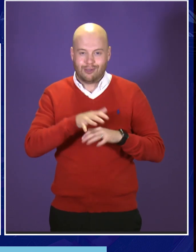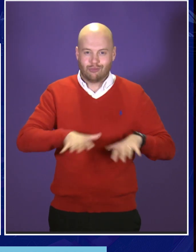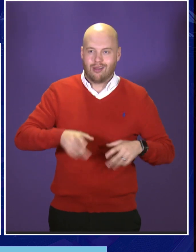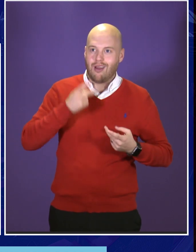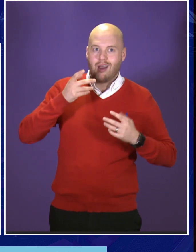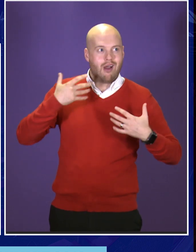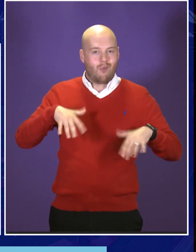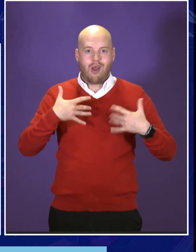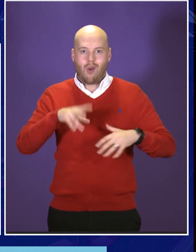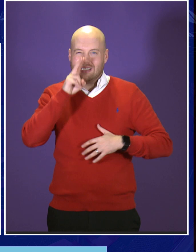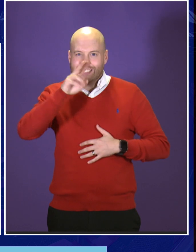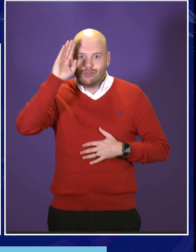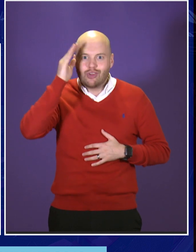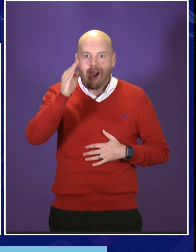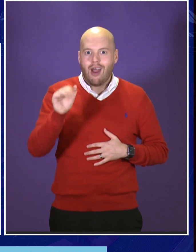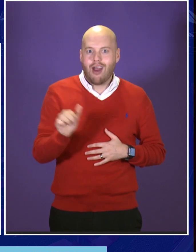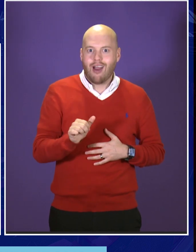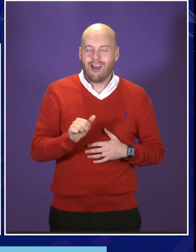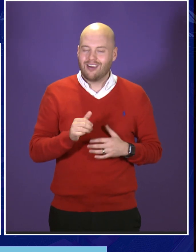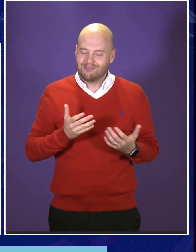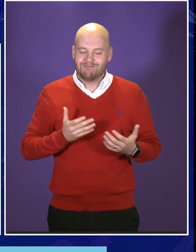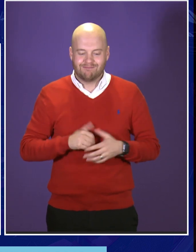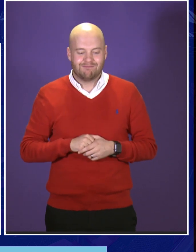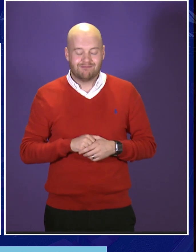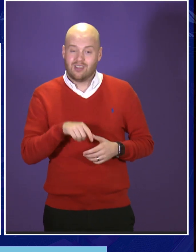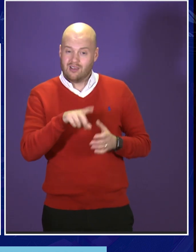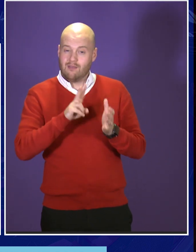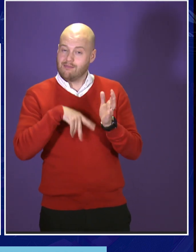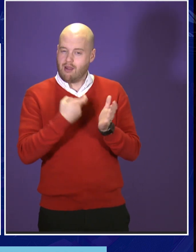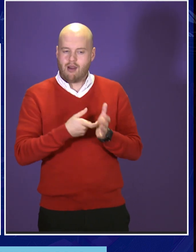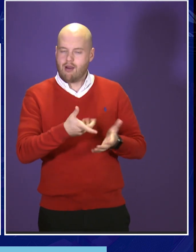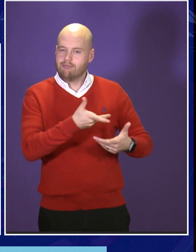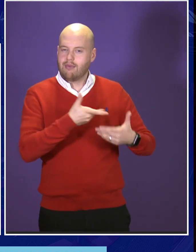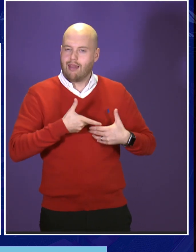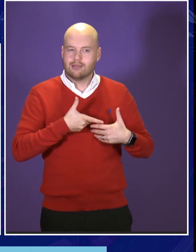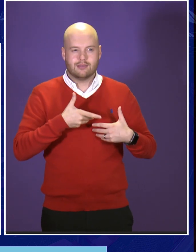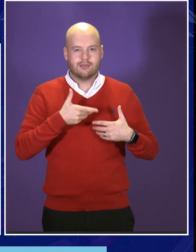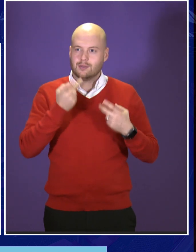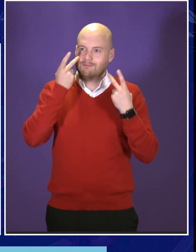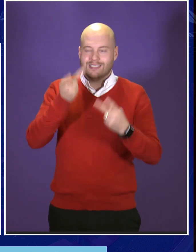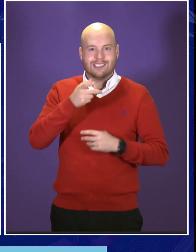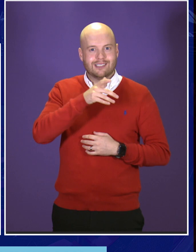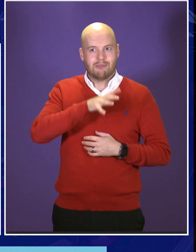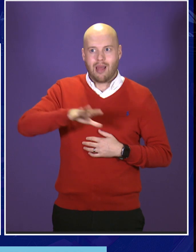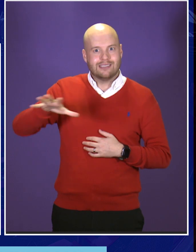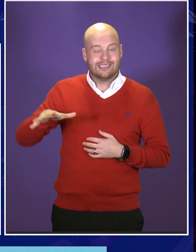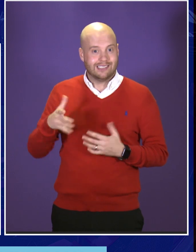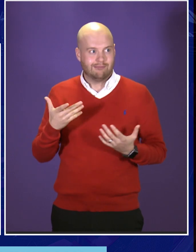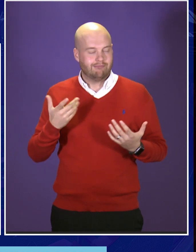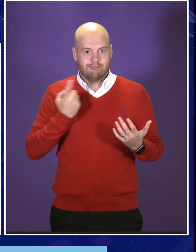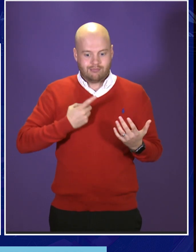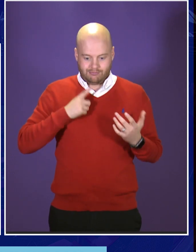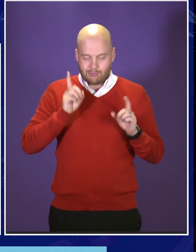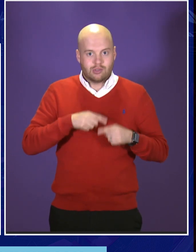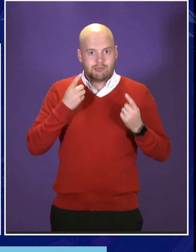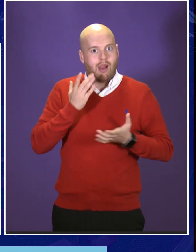It allowed us to go somewhere we wouldn't normally be able to go. Are we in China? This is the Great Wall of China. We got